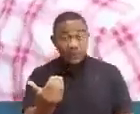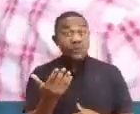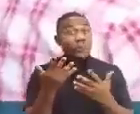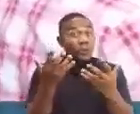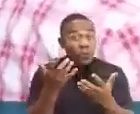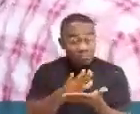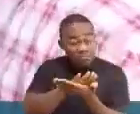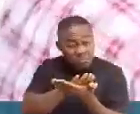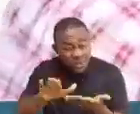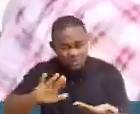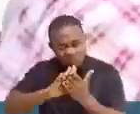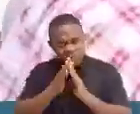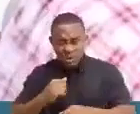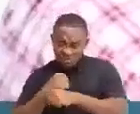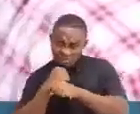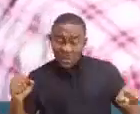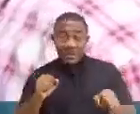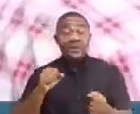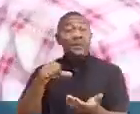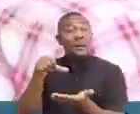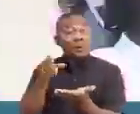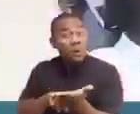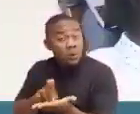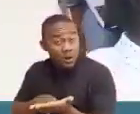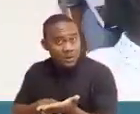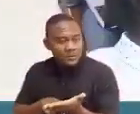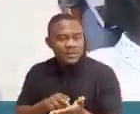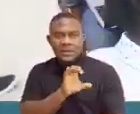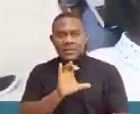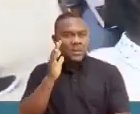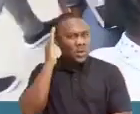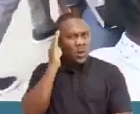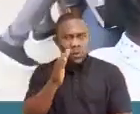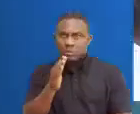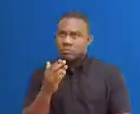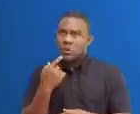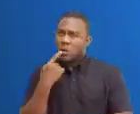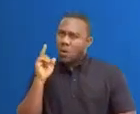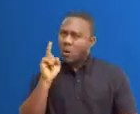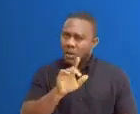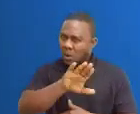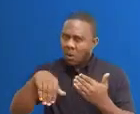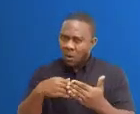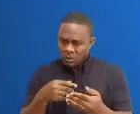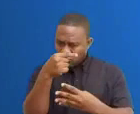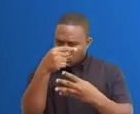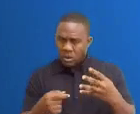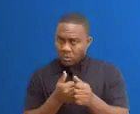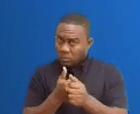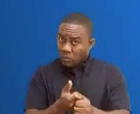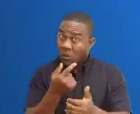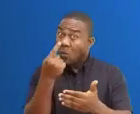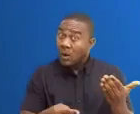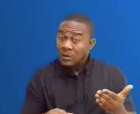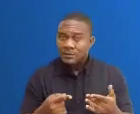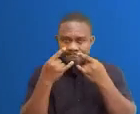instituted by government as a result of the COVID-19 pandemic at all registration centers. The new voters register will 1. Engender